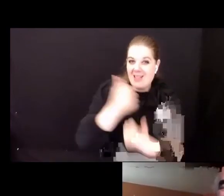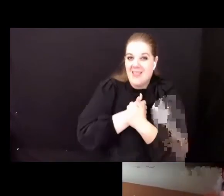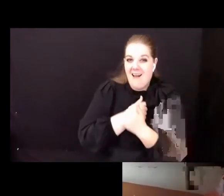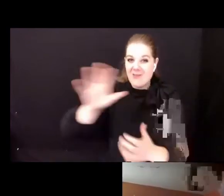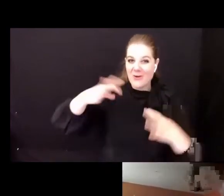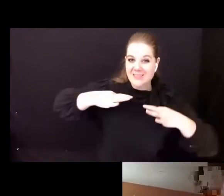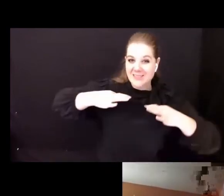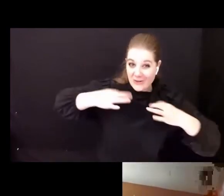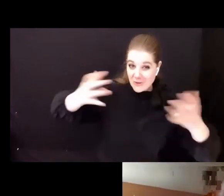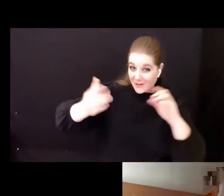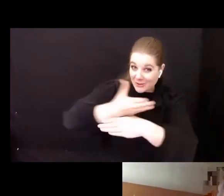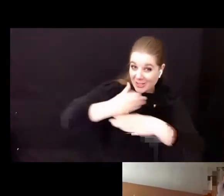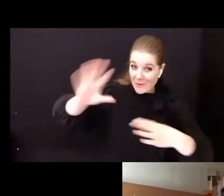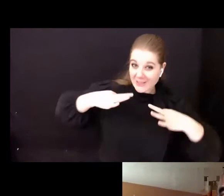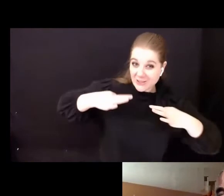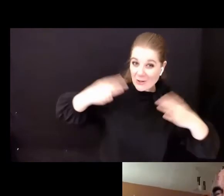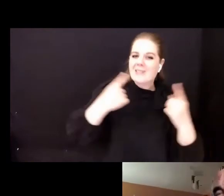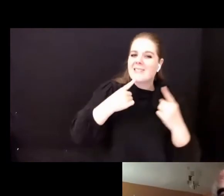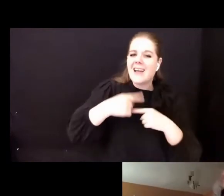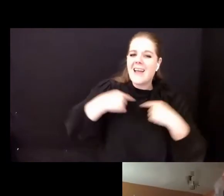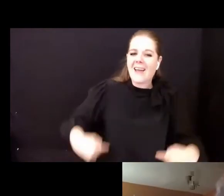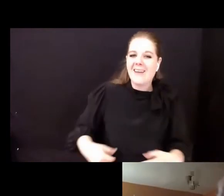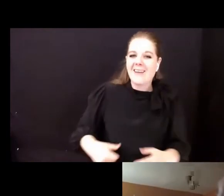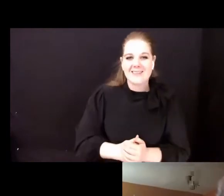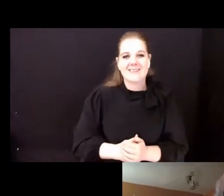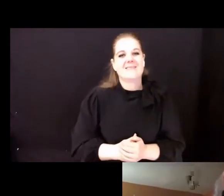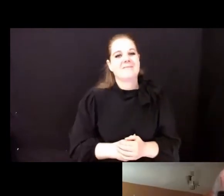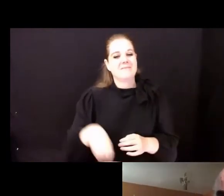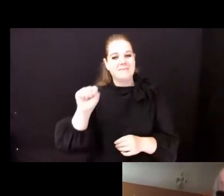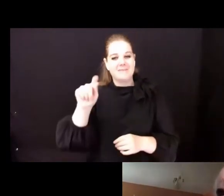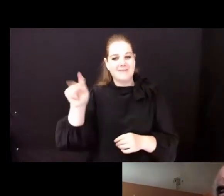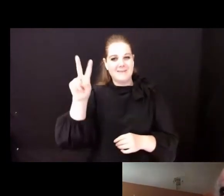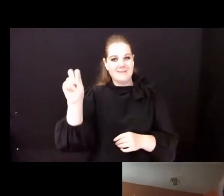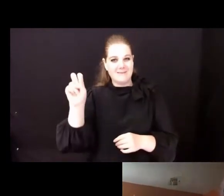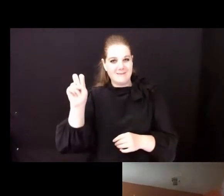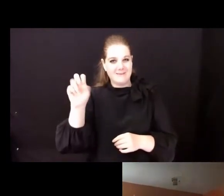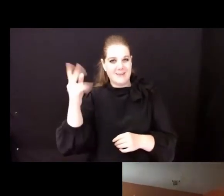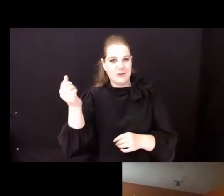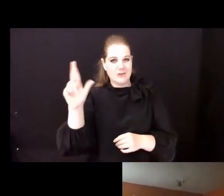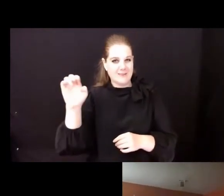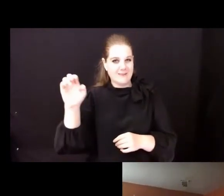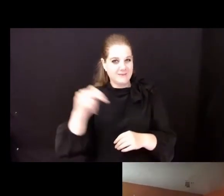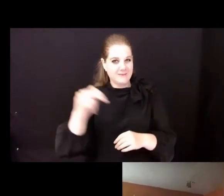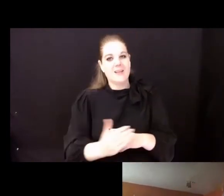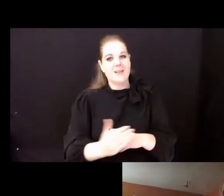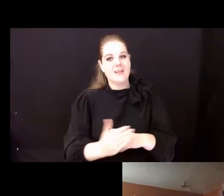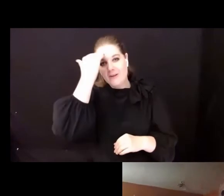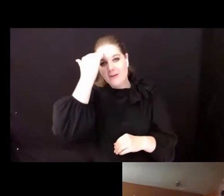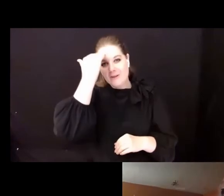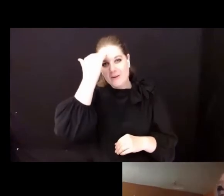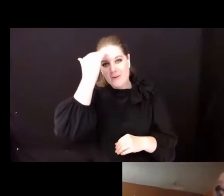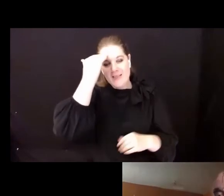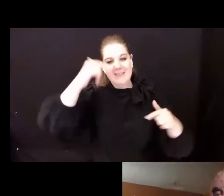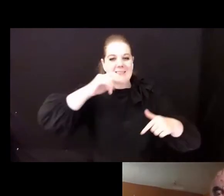our audience what your t-shirt says? Well, this is just an old thing that was laying around. I